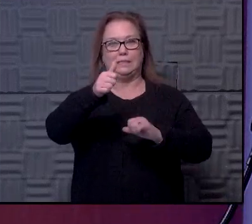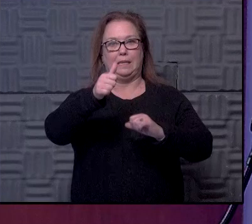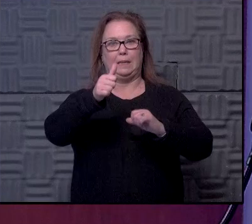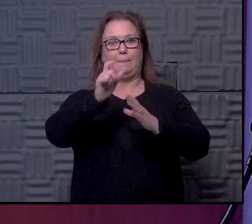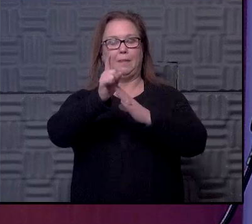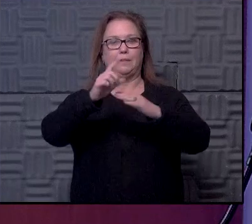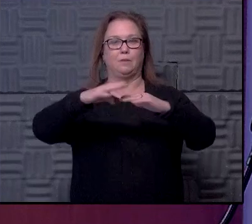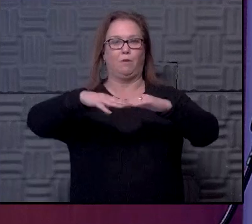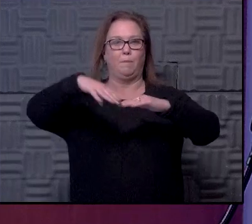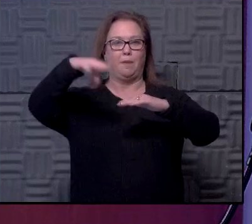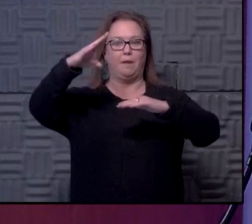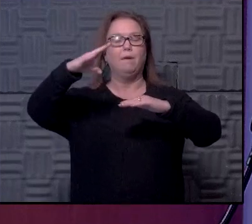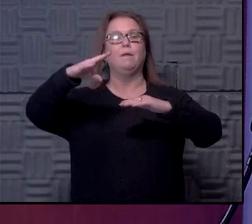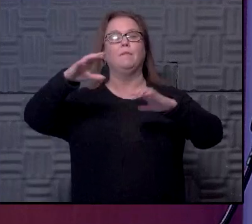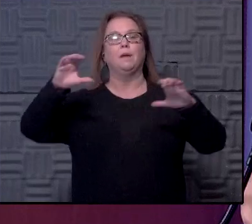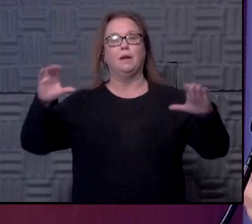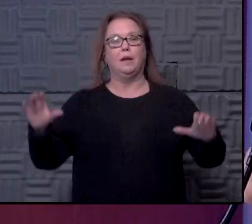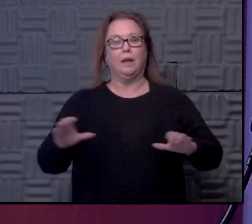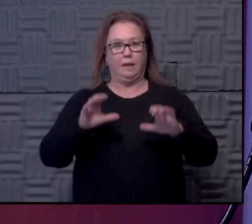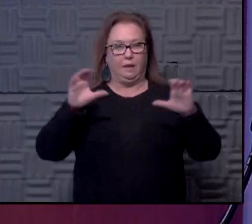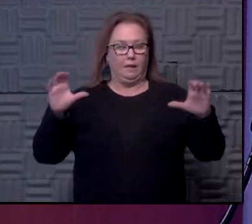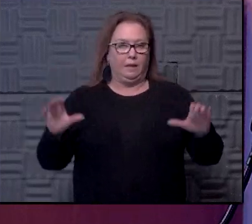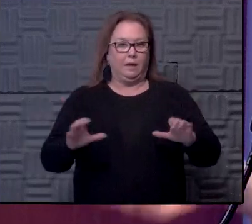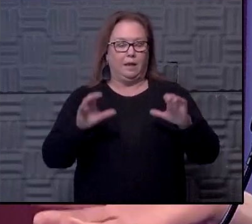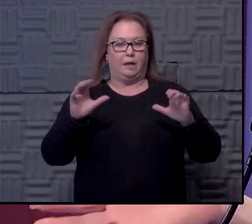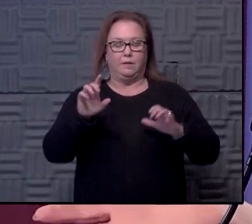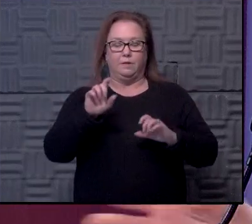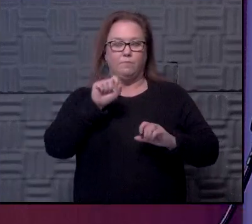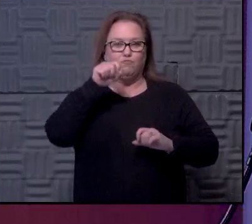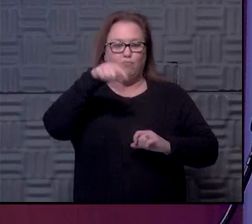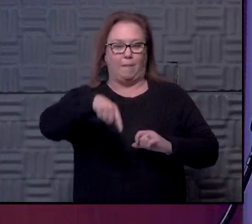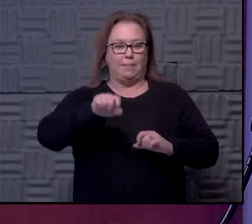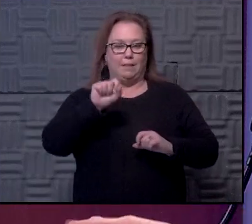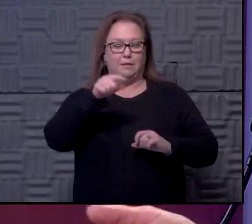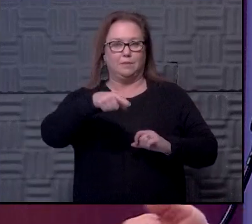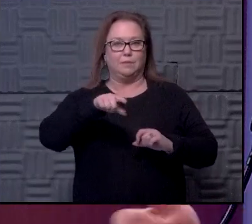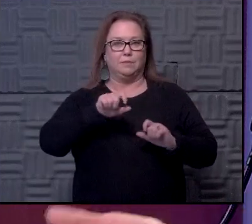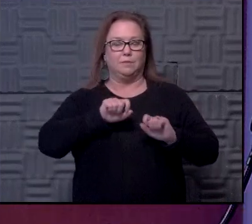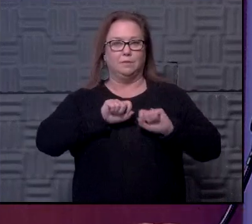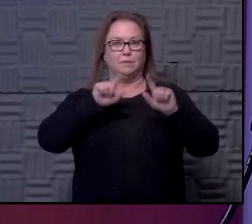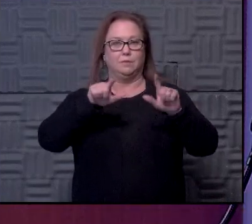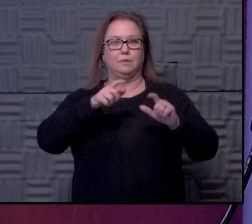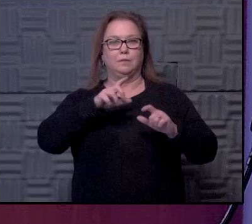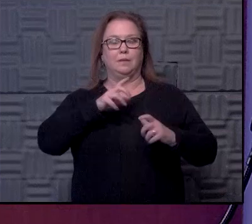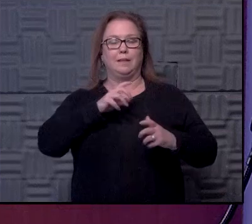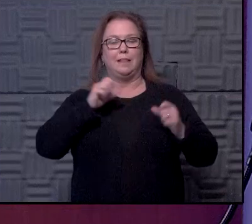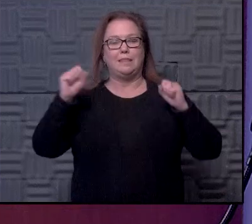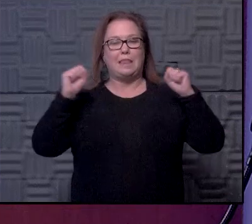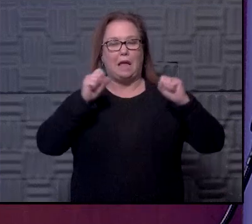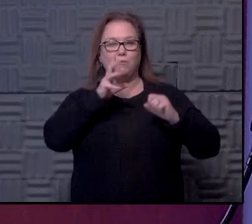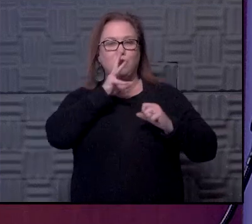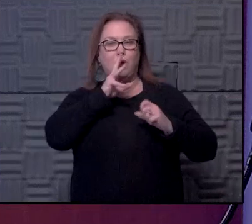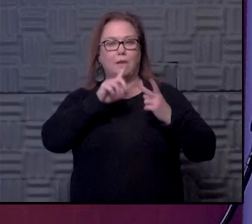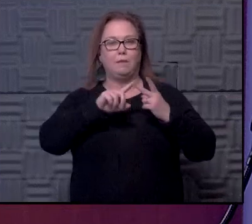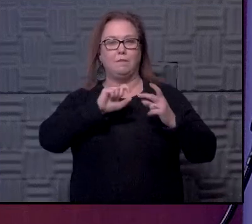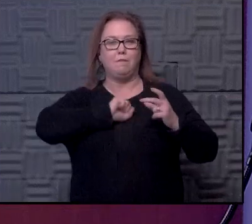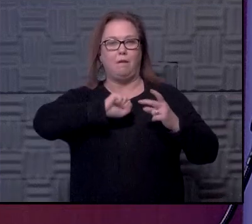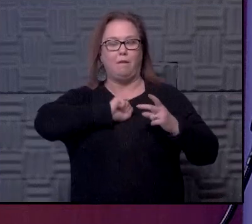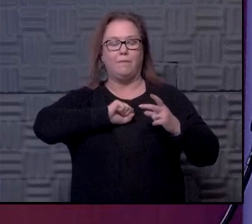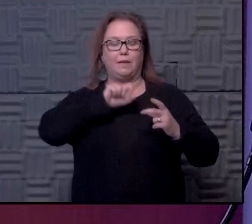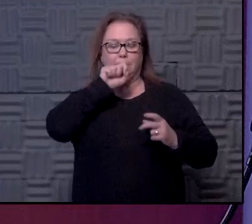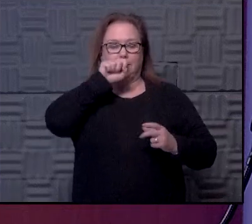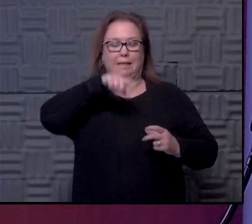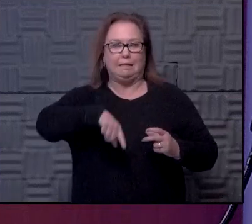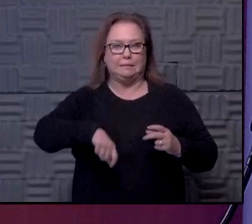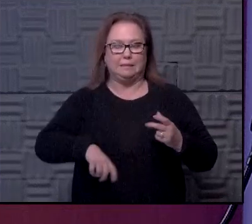or longer? Was there active droplets being spewed, loud talking, coughing, sneezing, that sort